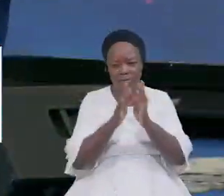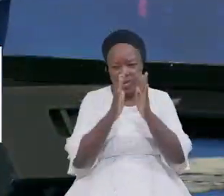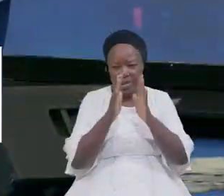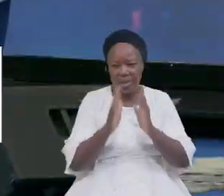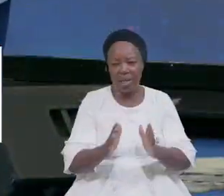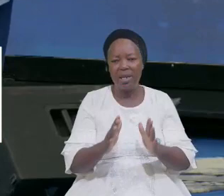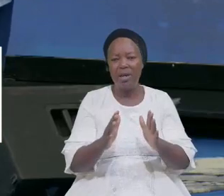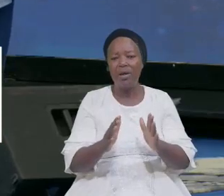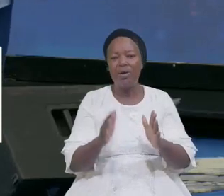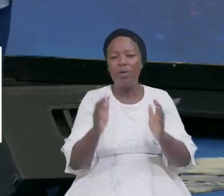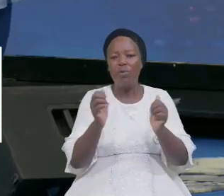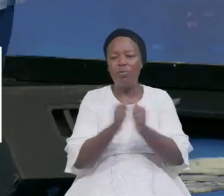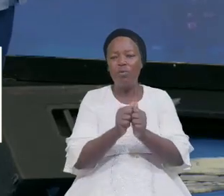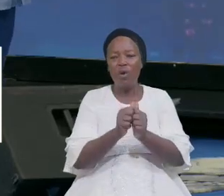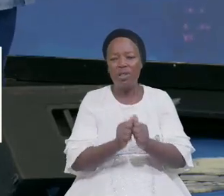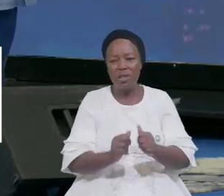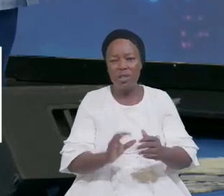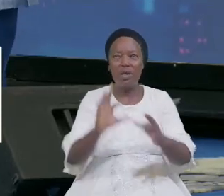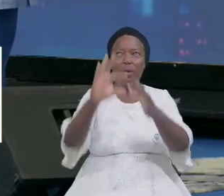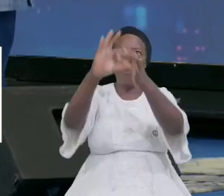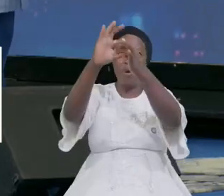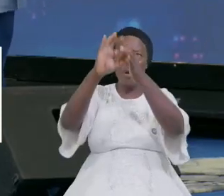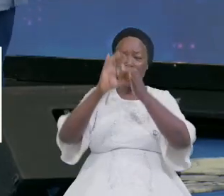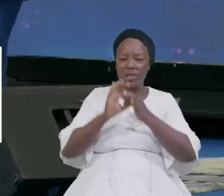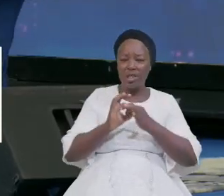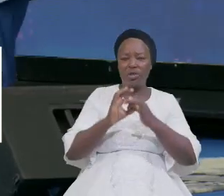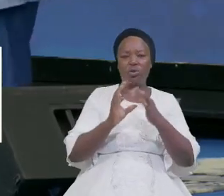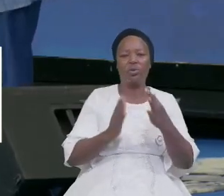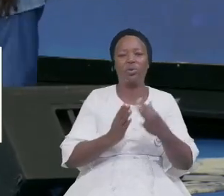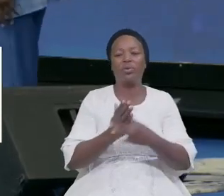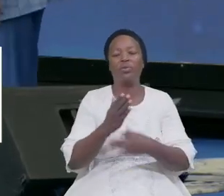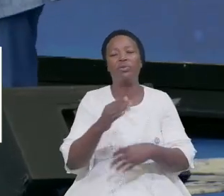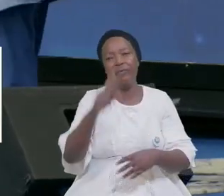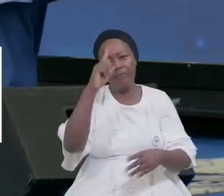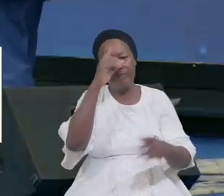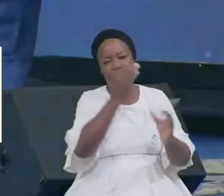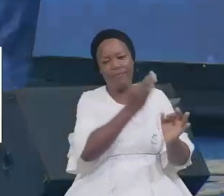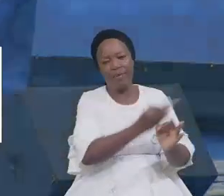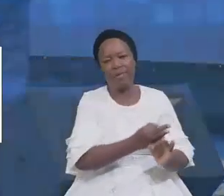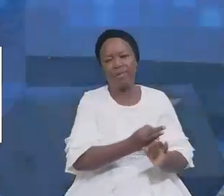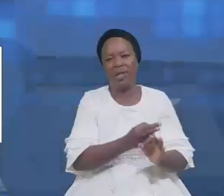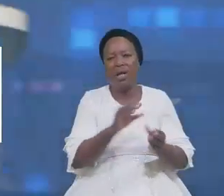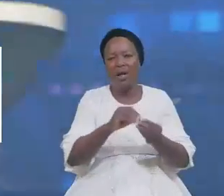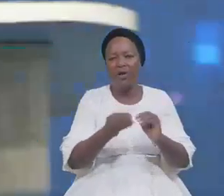with reconciliation through faith. Number three is the